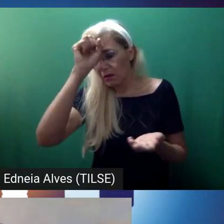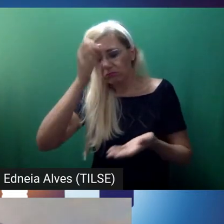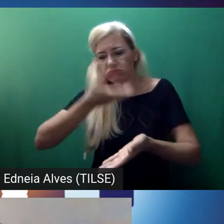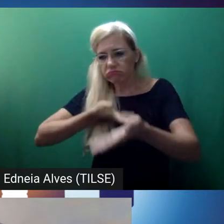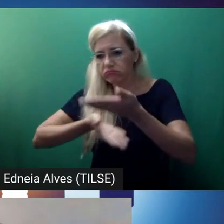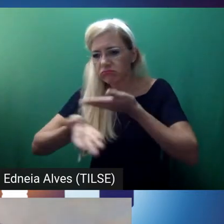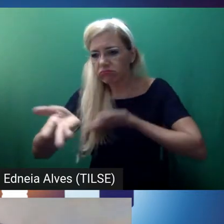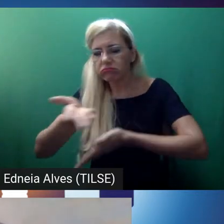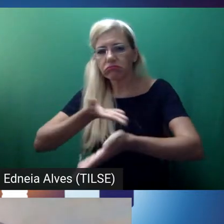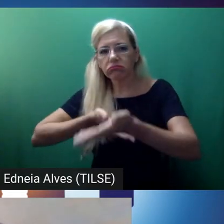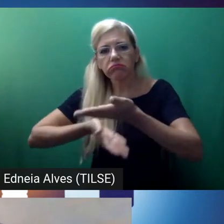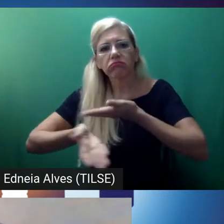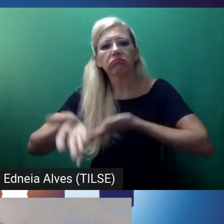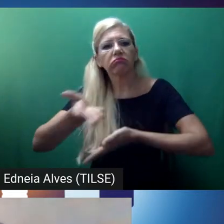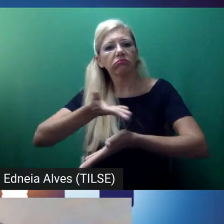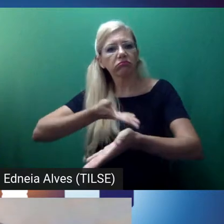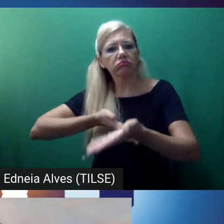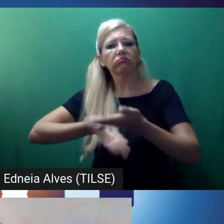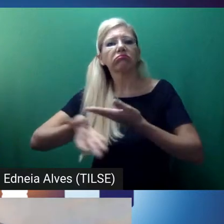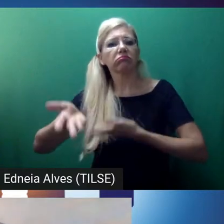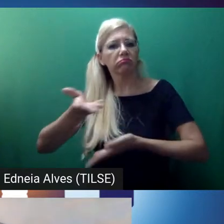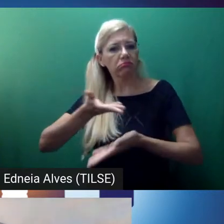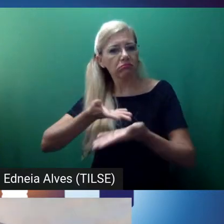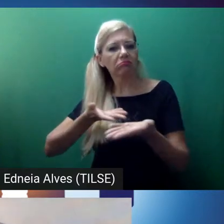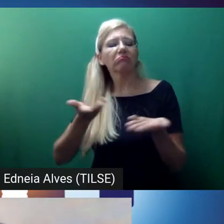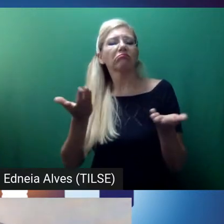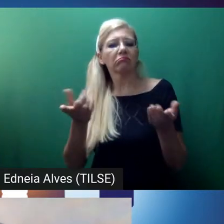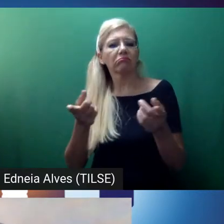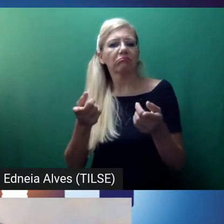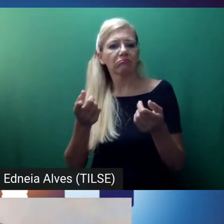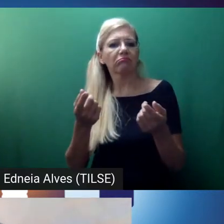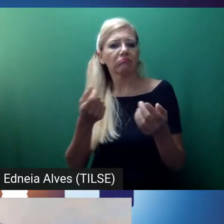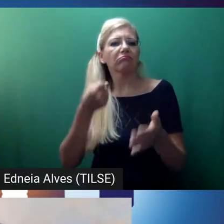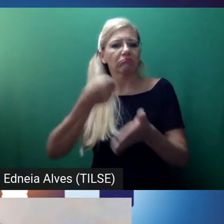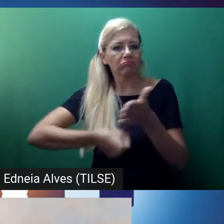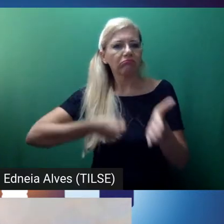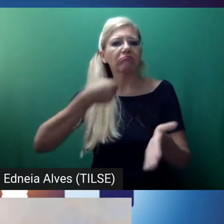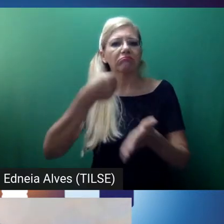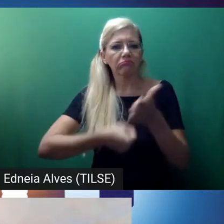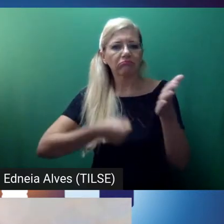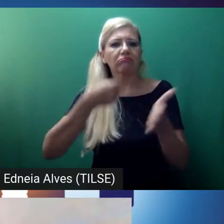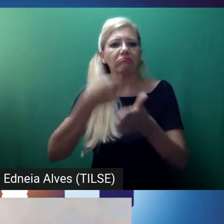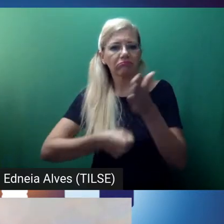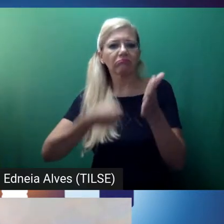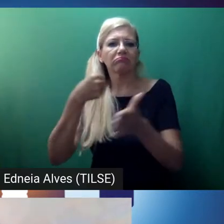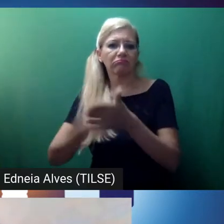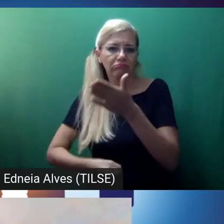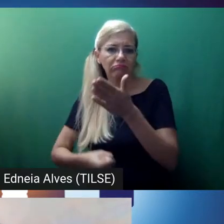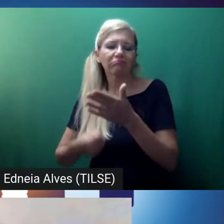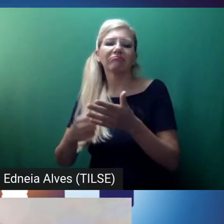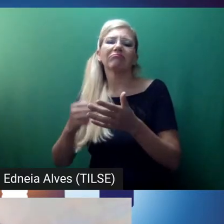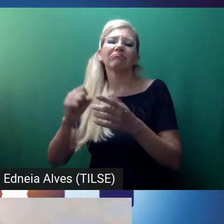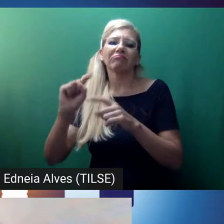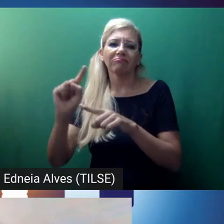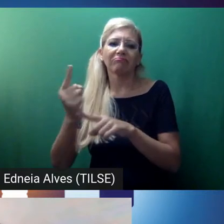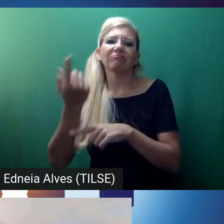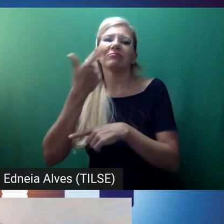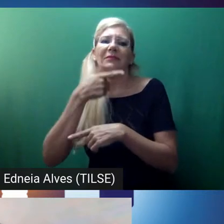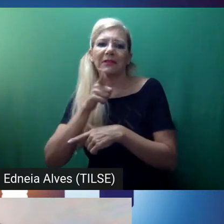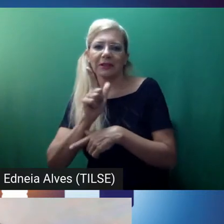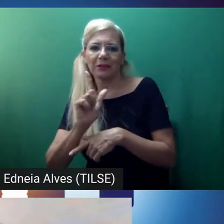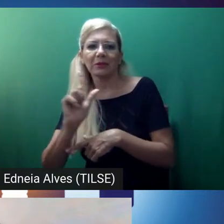in this area, and really fight again monolingual practices, because I think that that's really part